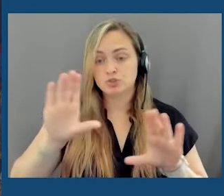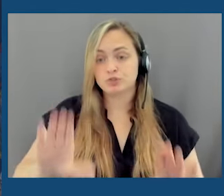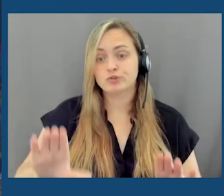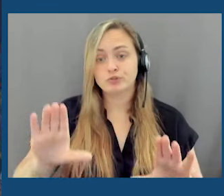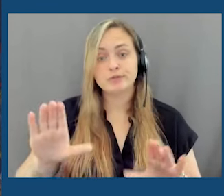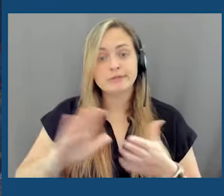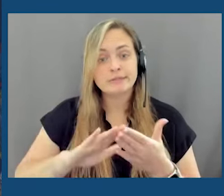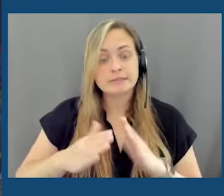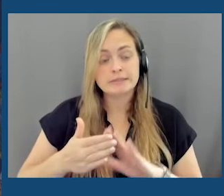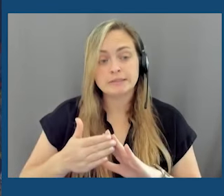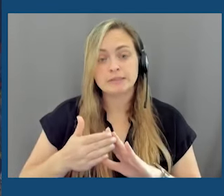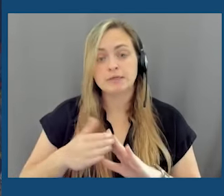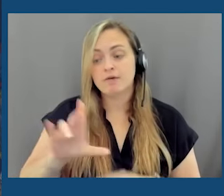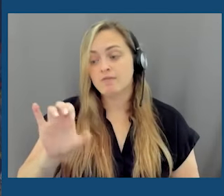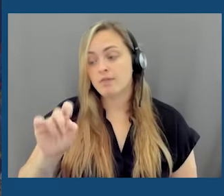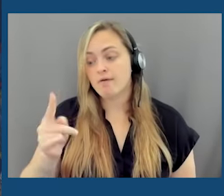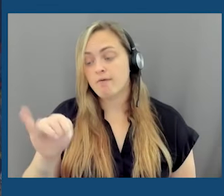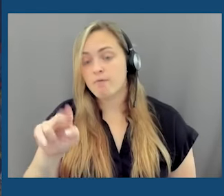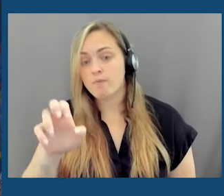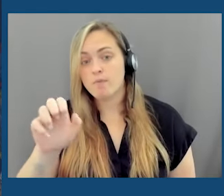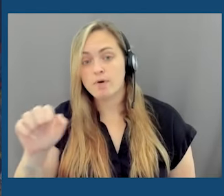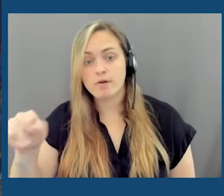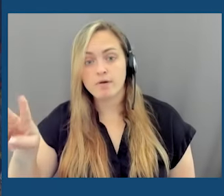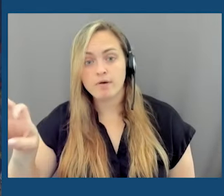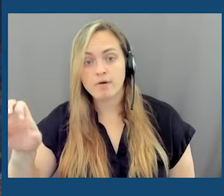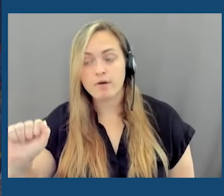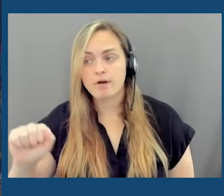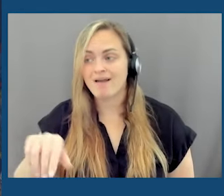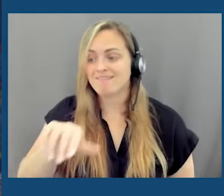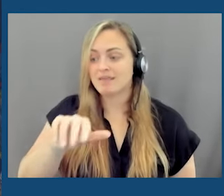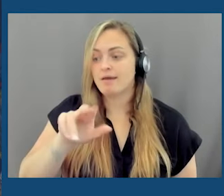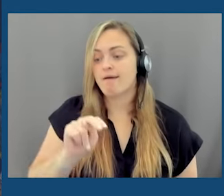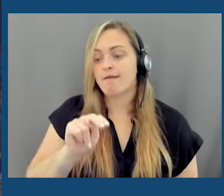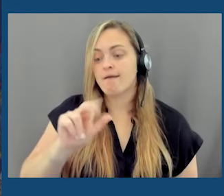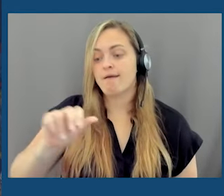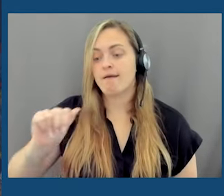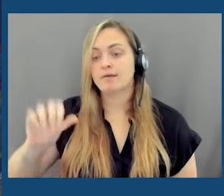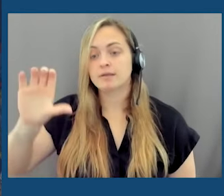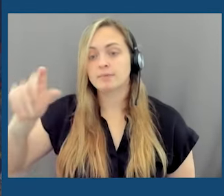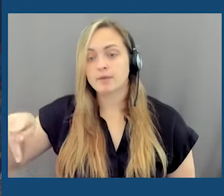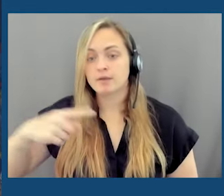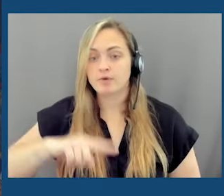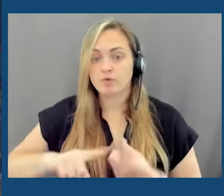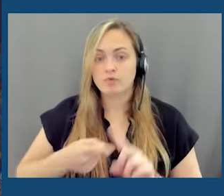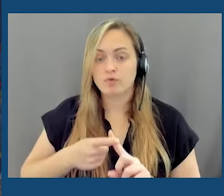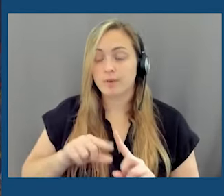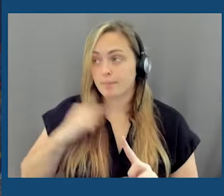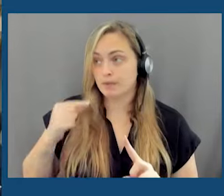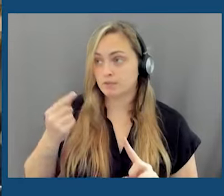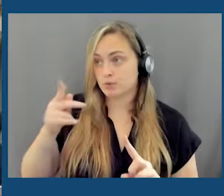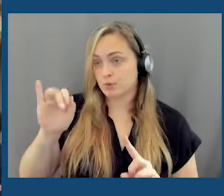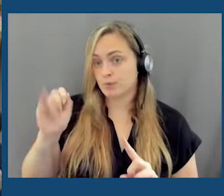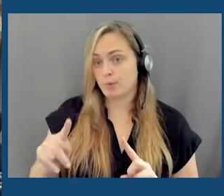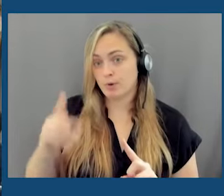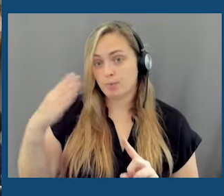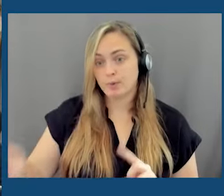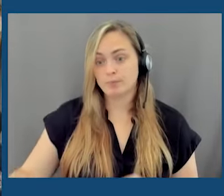and president of the Buffalo branch of the NAACP, our friend, Pastor Mark Blue.